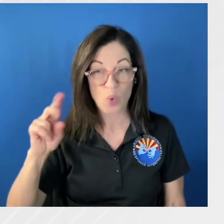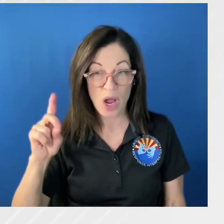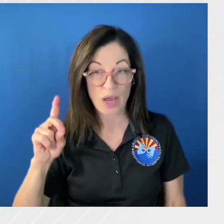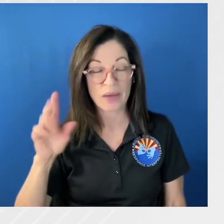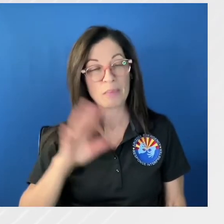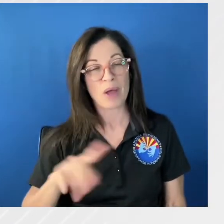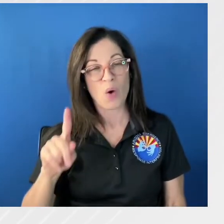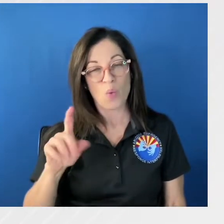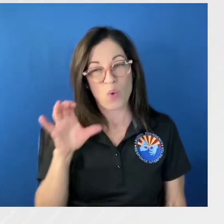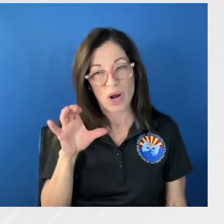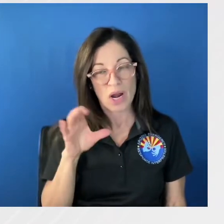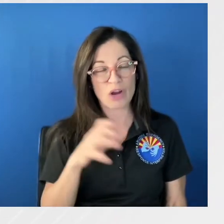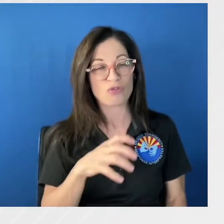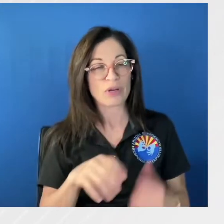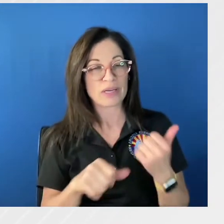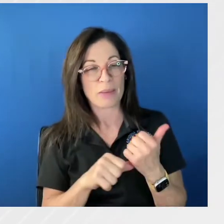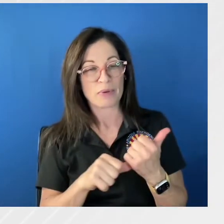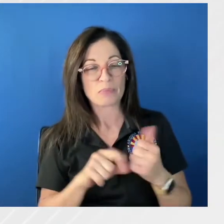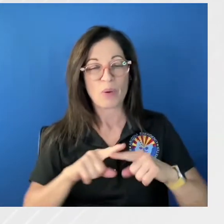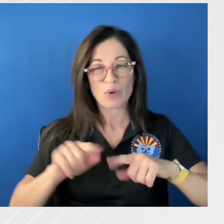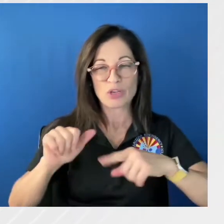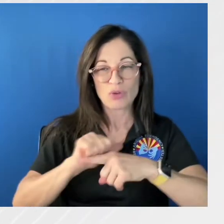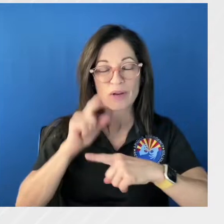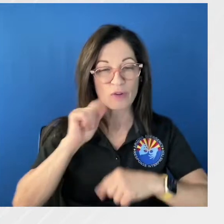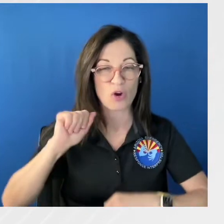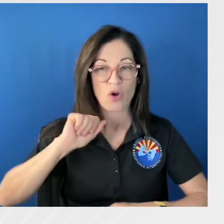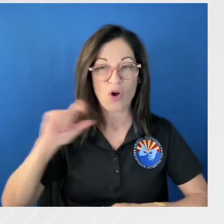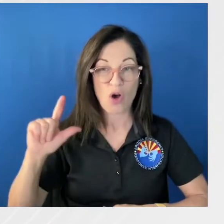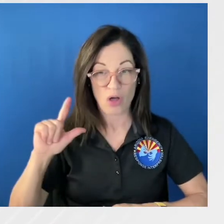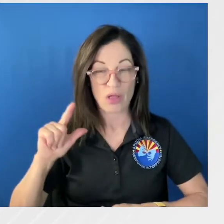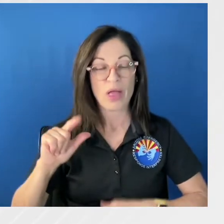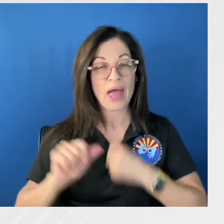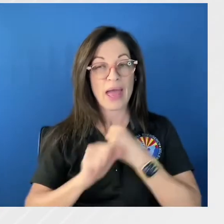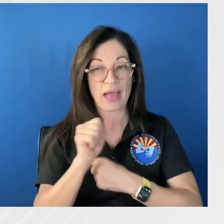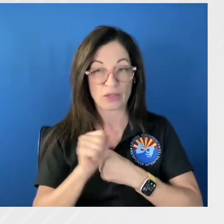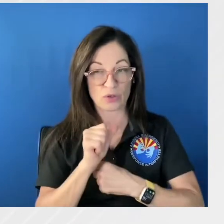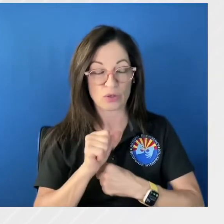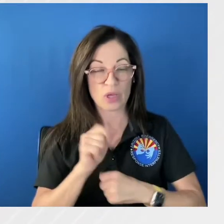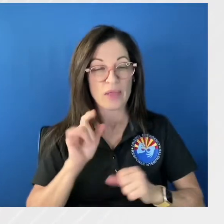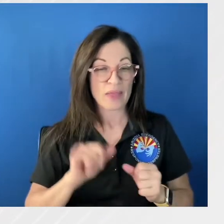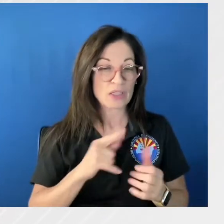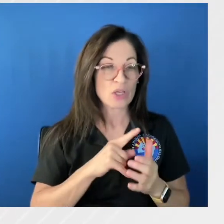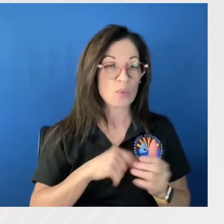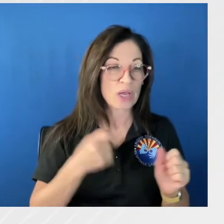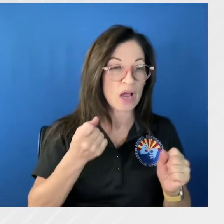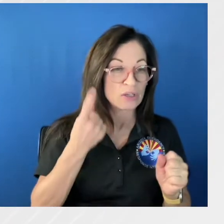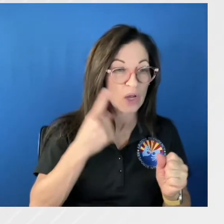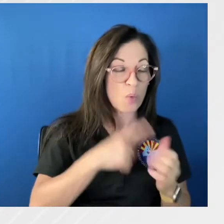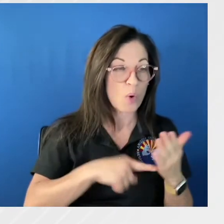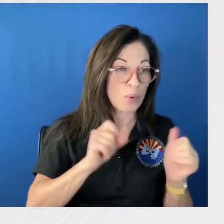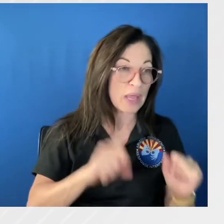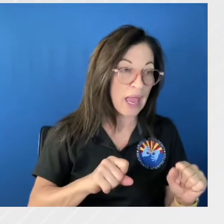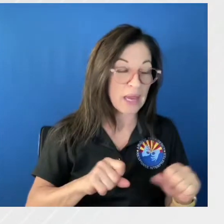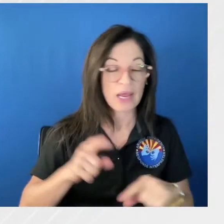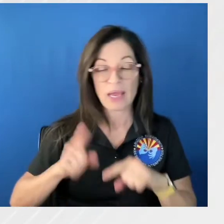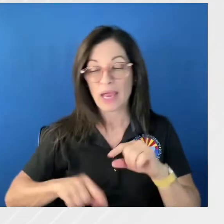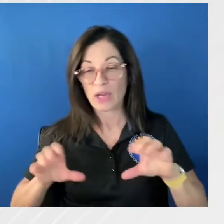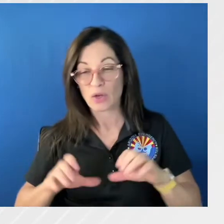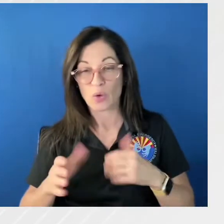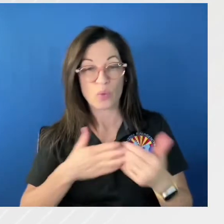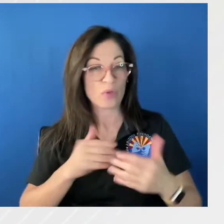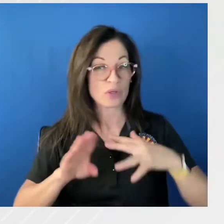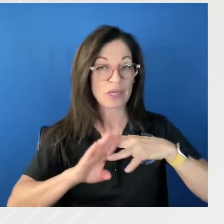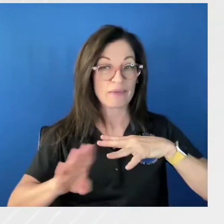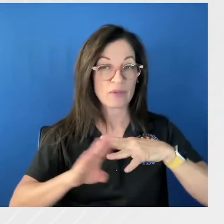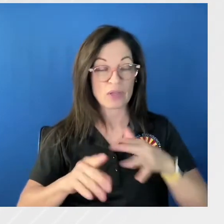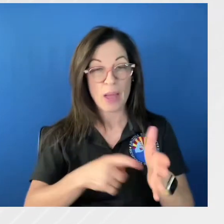them in all hazards. So that's including understanding what we can and can't do when evacuations, whether it's mandatory or voluntary, come